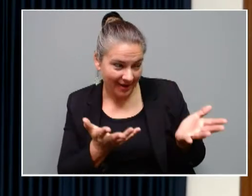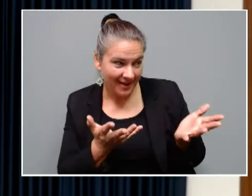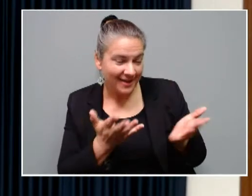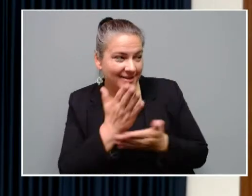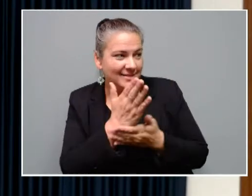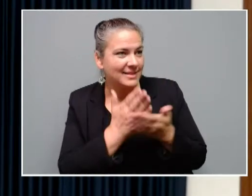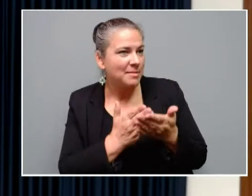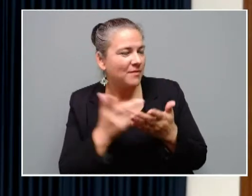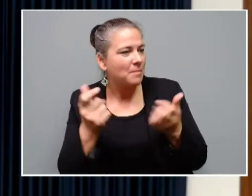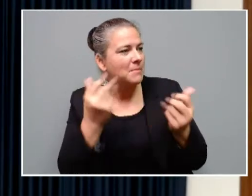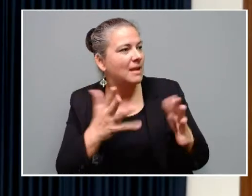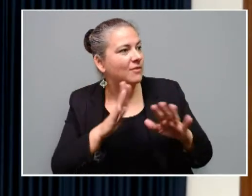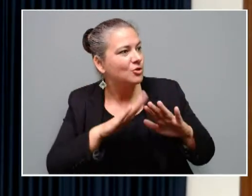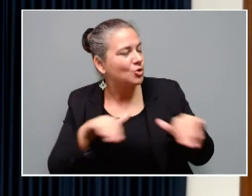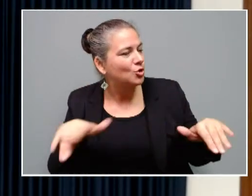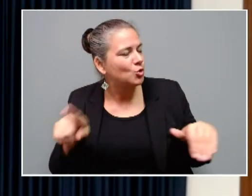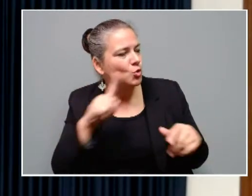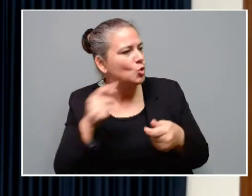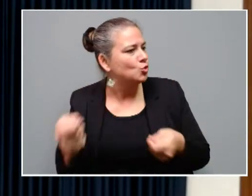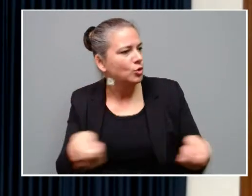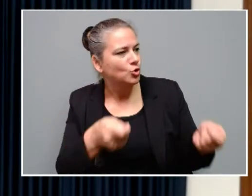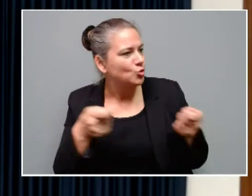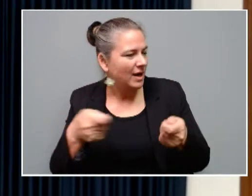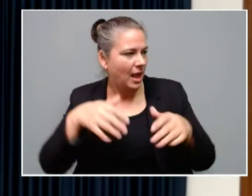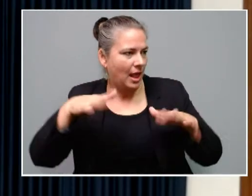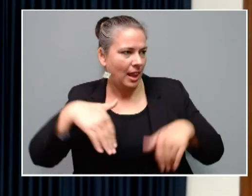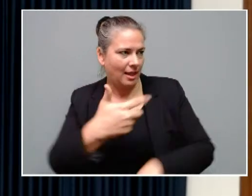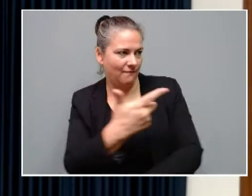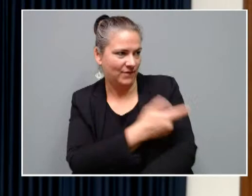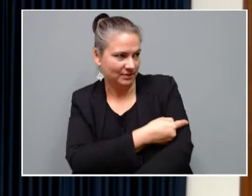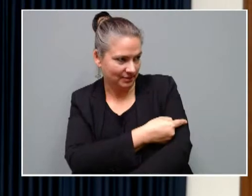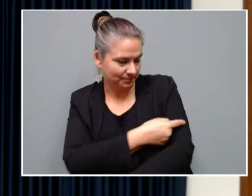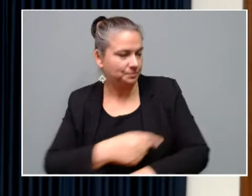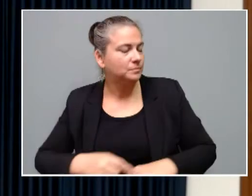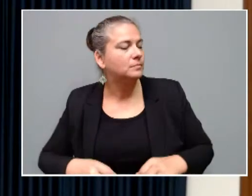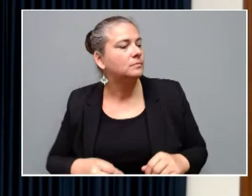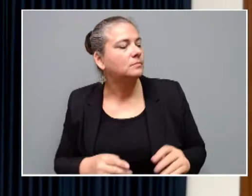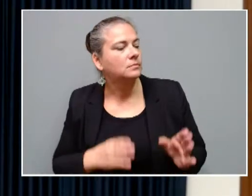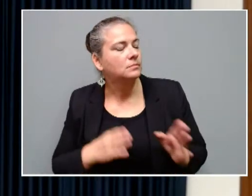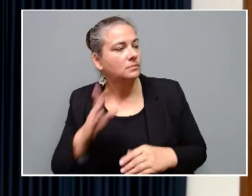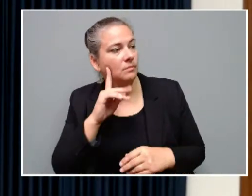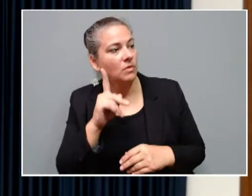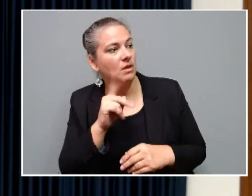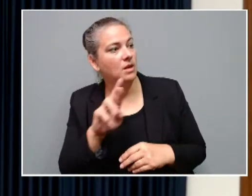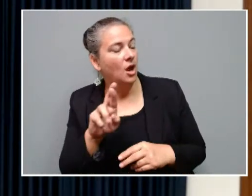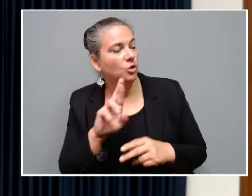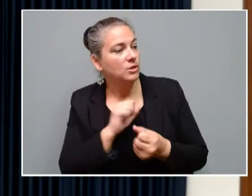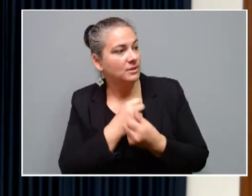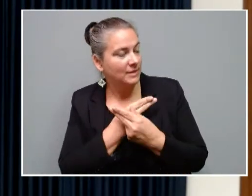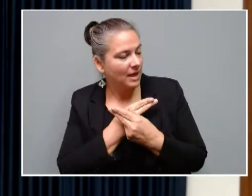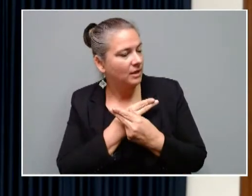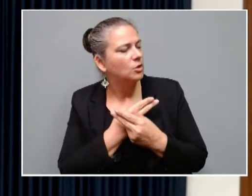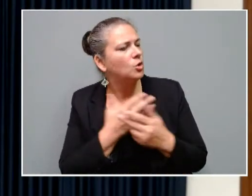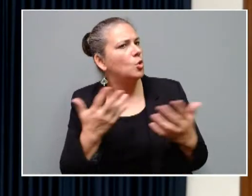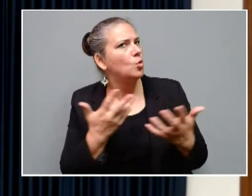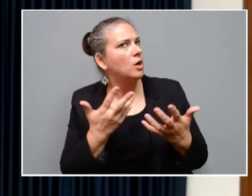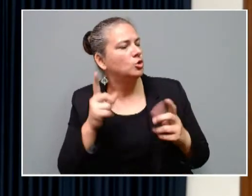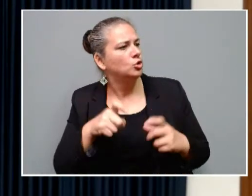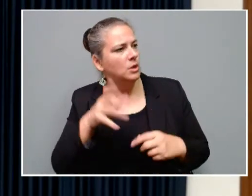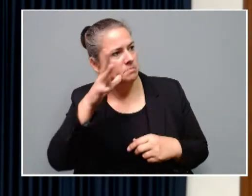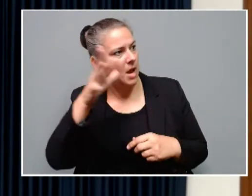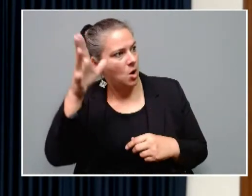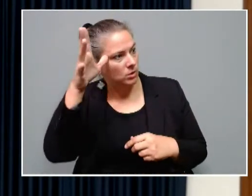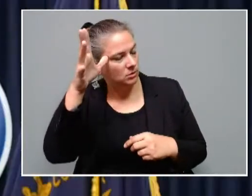many of the children who will be trick-or-treating are unvaccinated? And then for Dr. Stack, what should parents, once